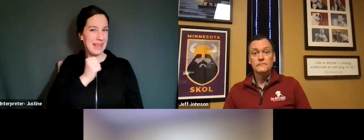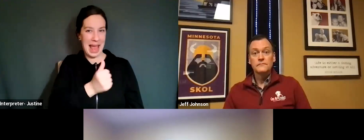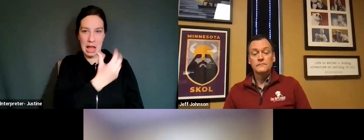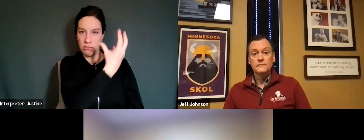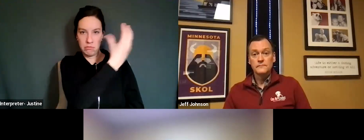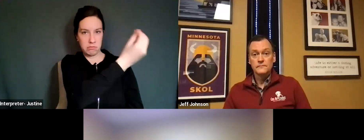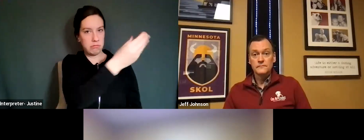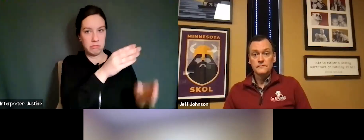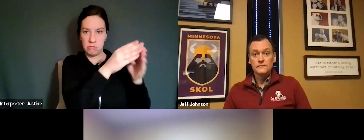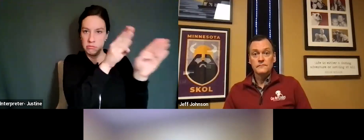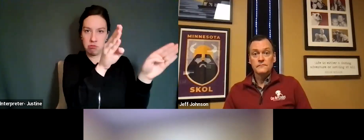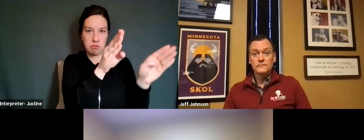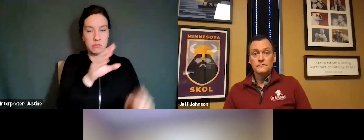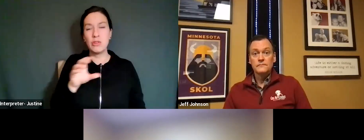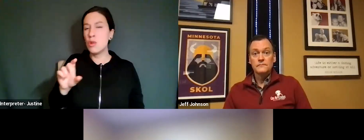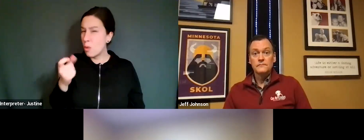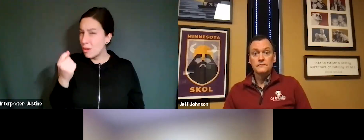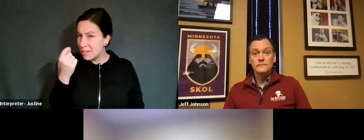emotional support dogs